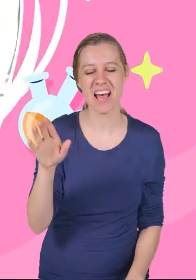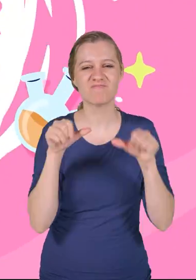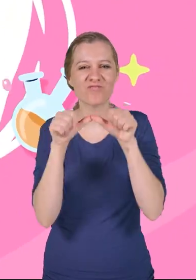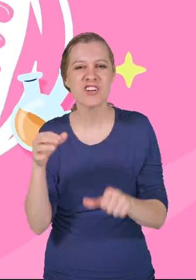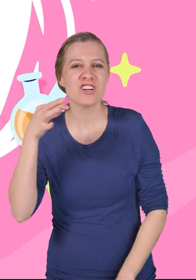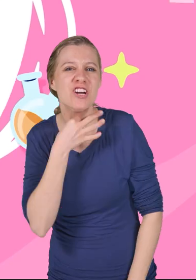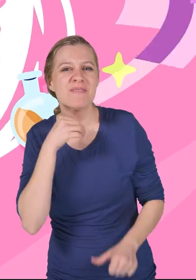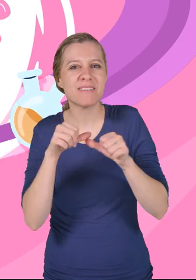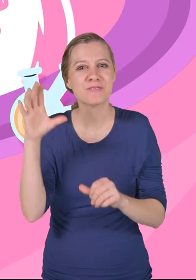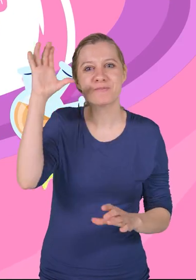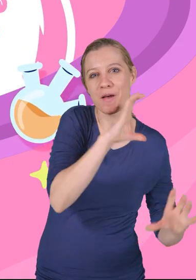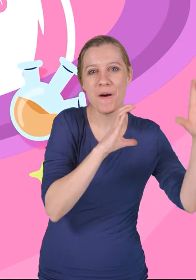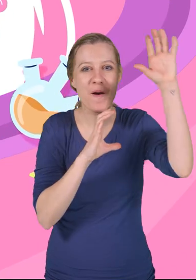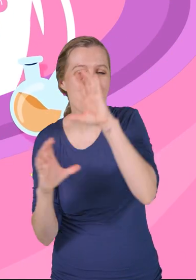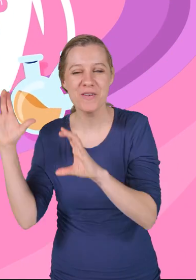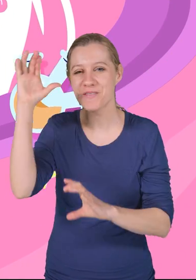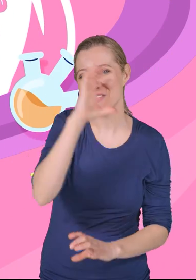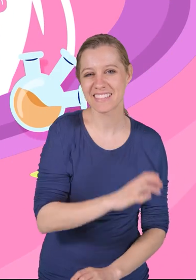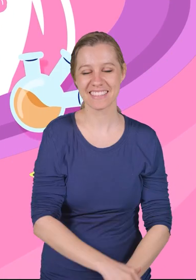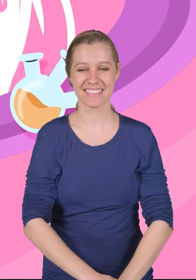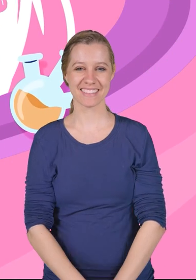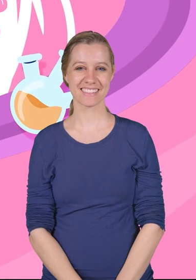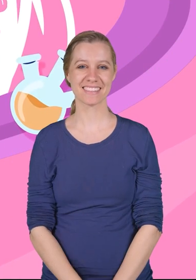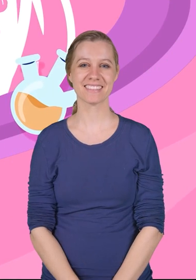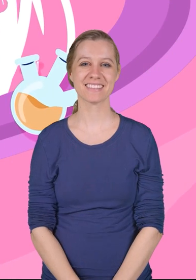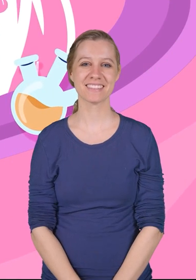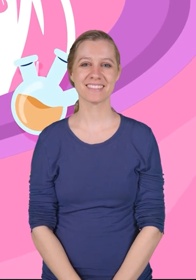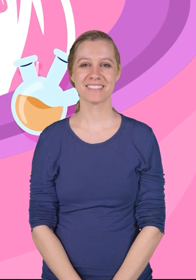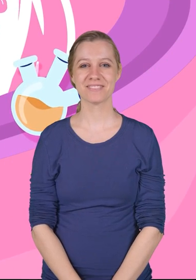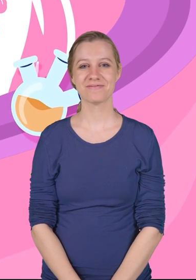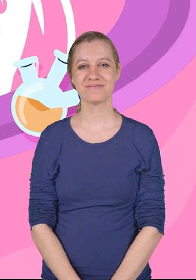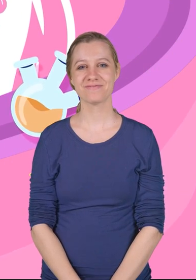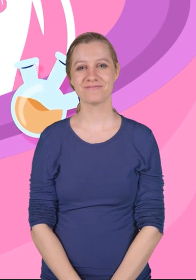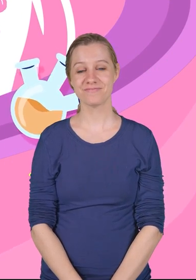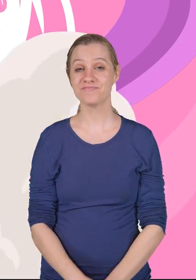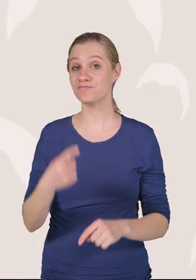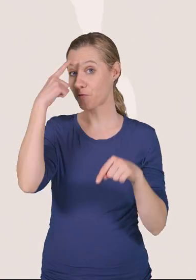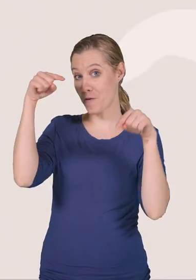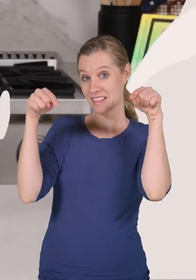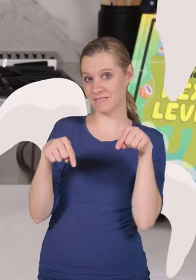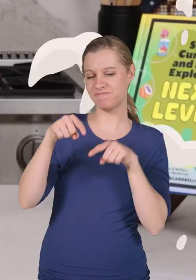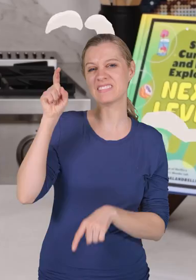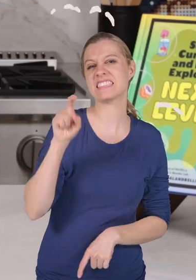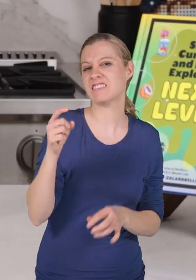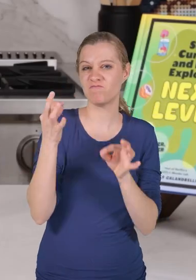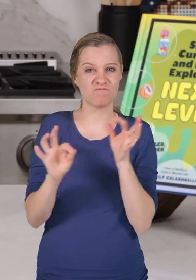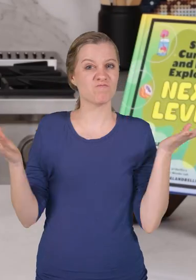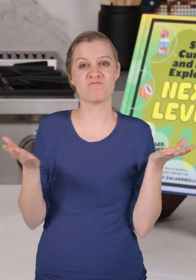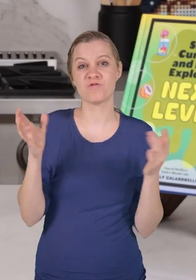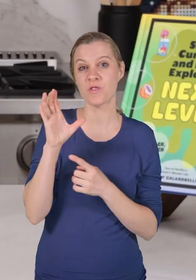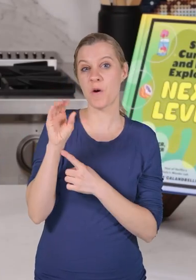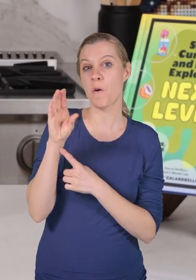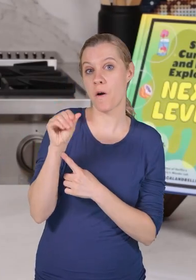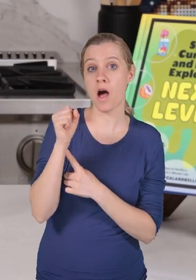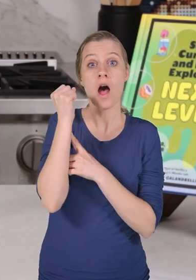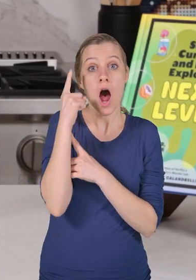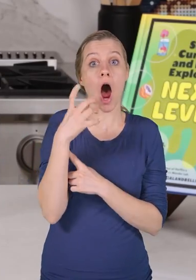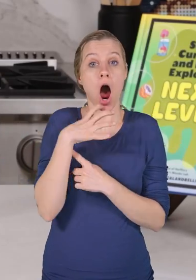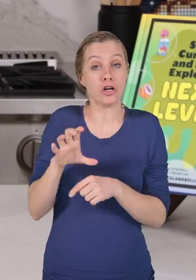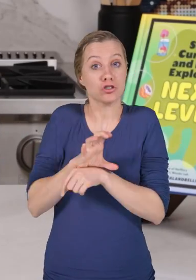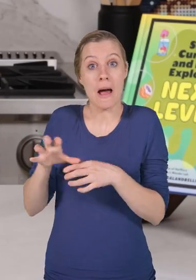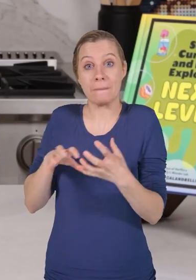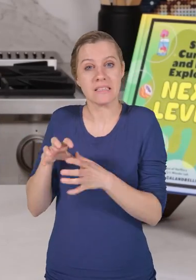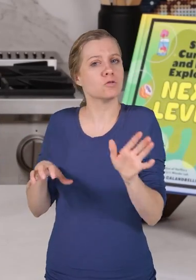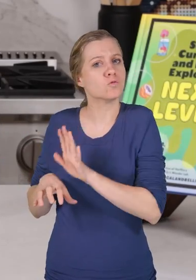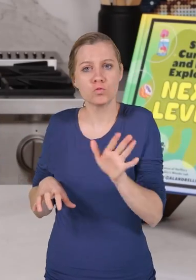Emily's Science Lab, stay curious and keep exploring. For this one, you need some cocoa, not